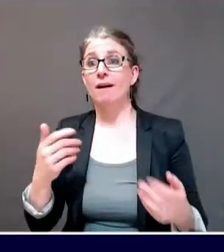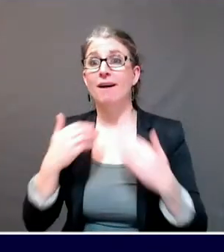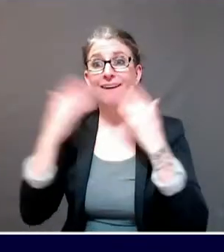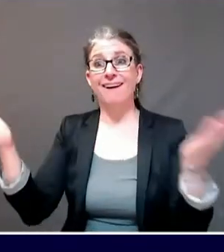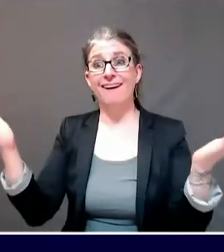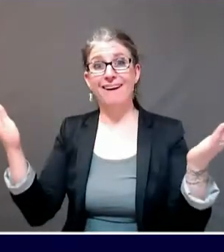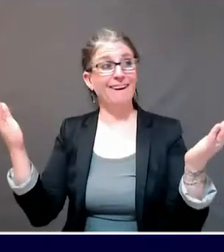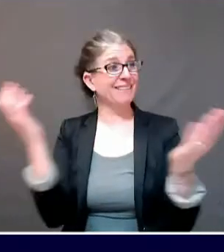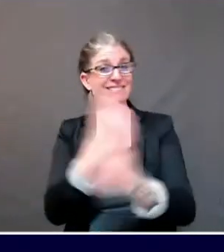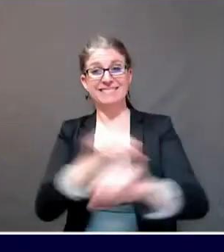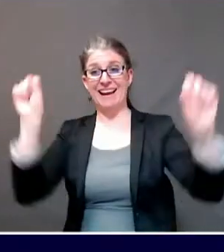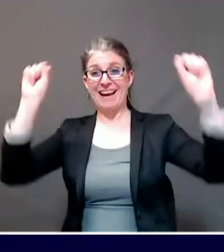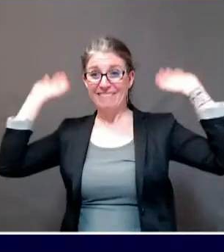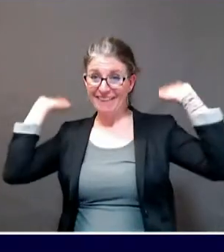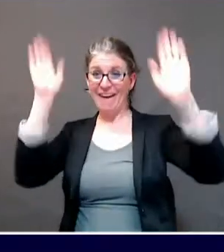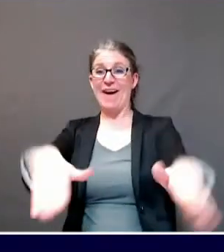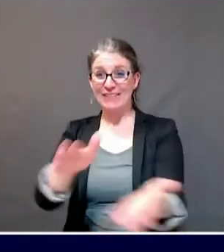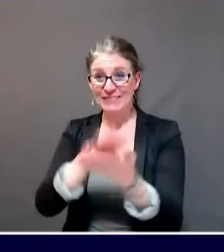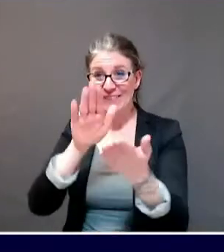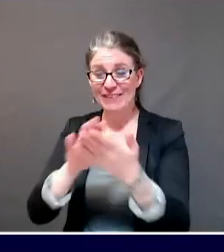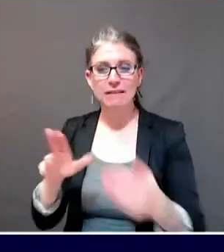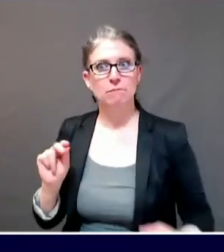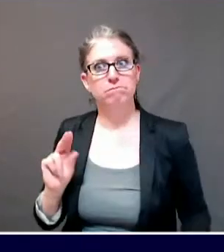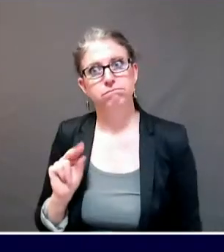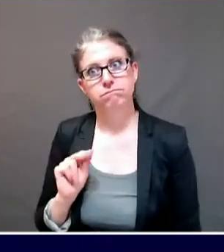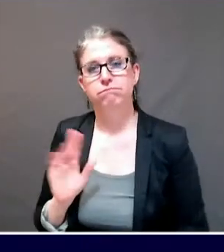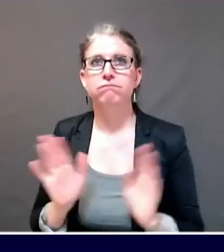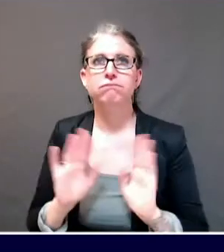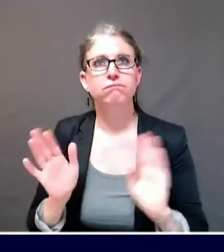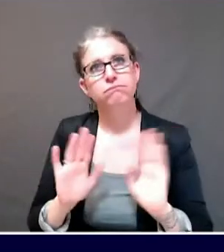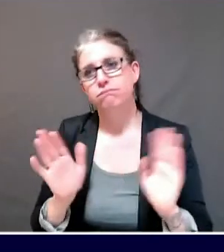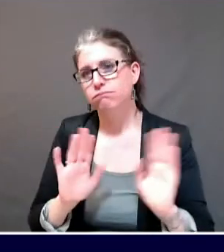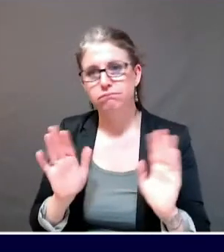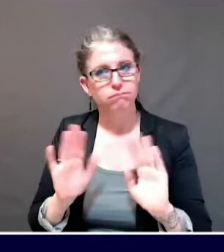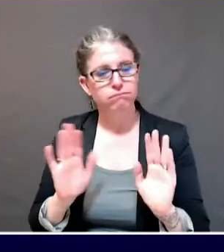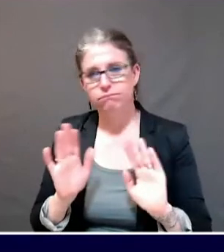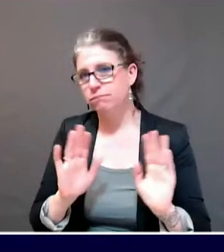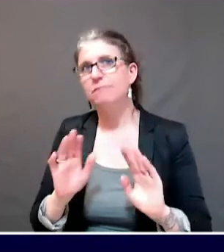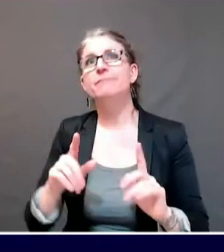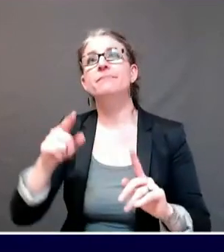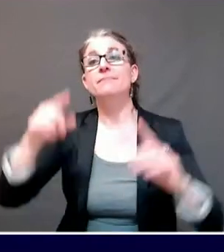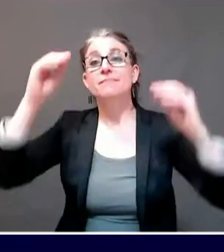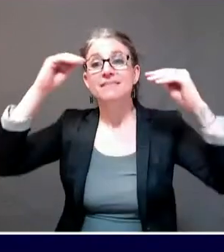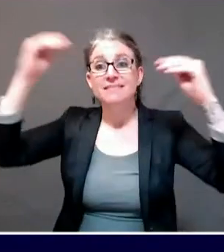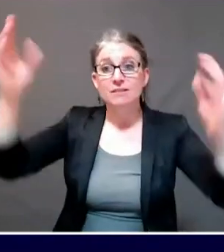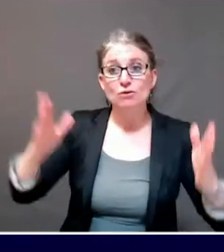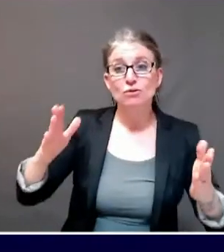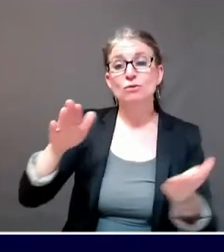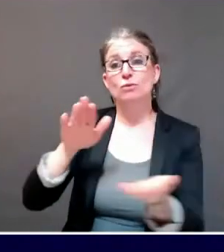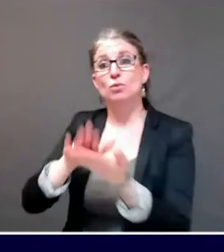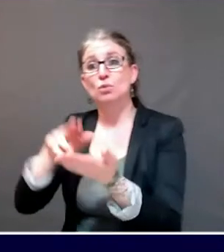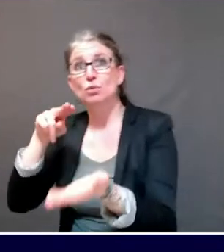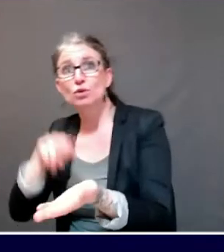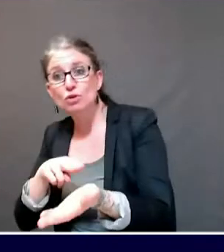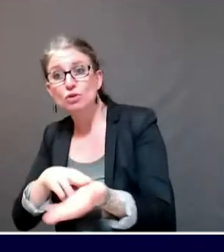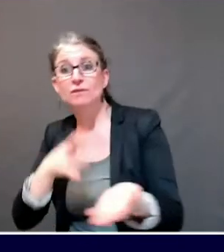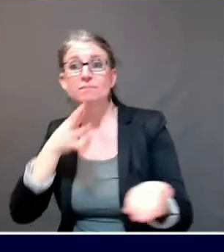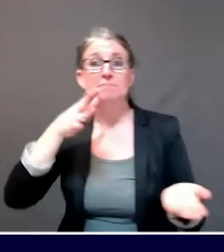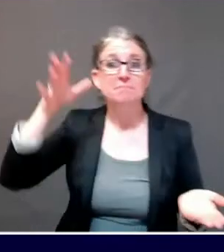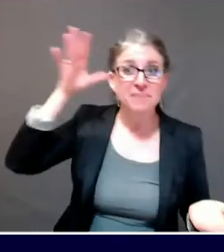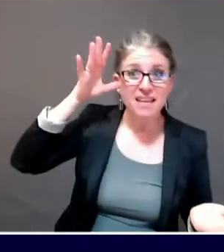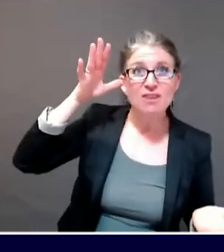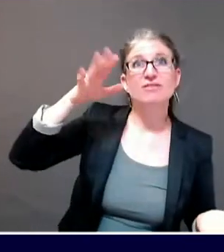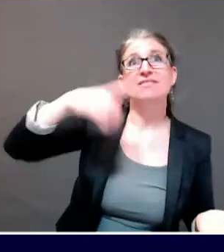that teachers, school nurses, school staff members, and parents and students have put in to stay masked up, to